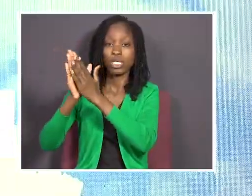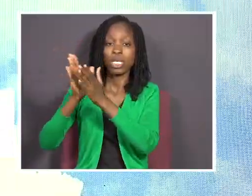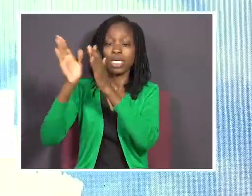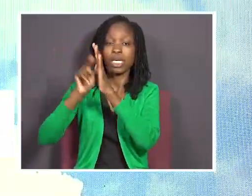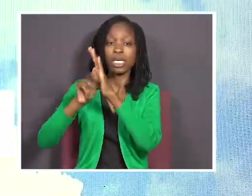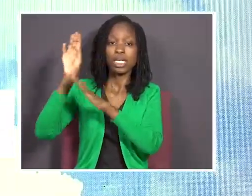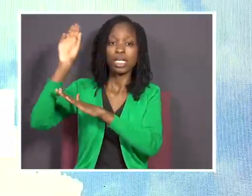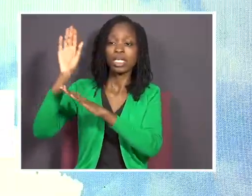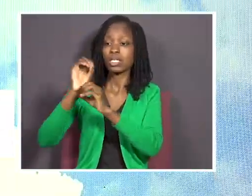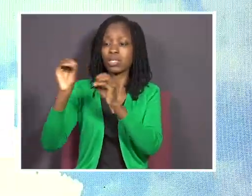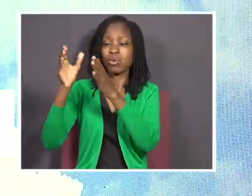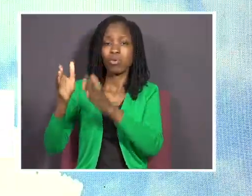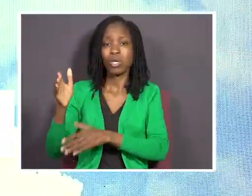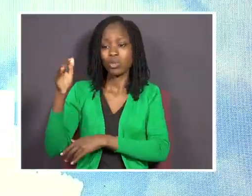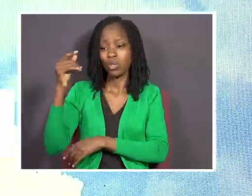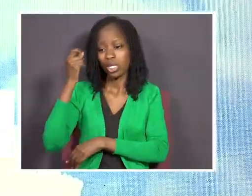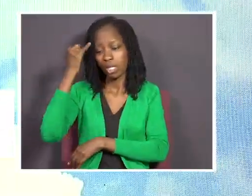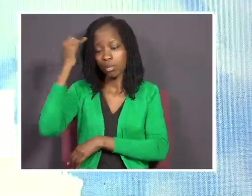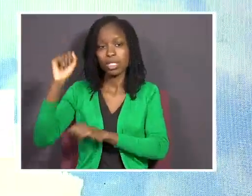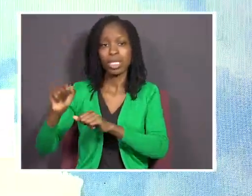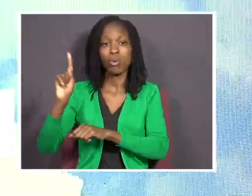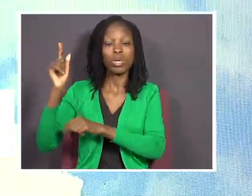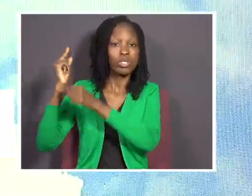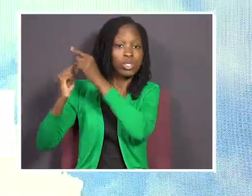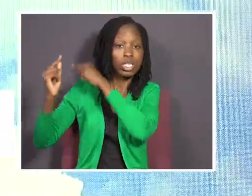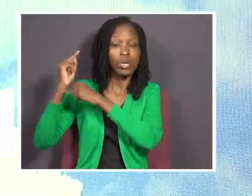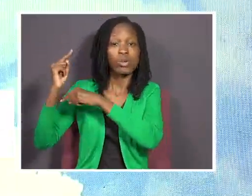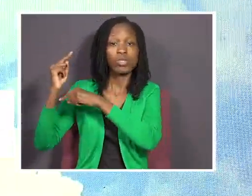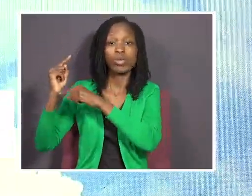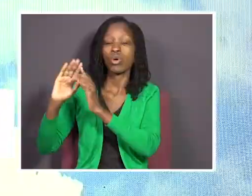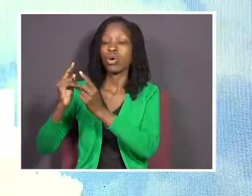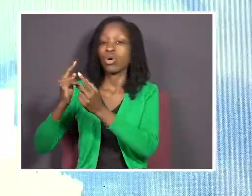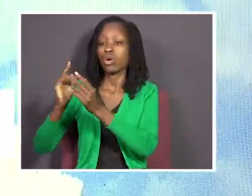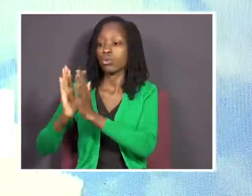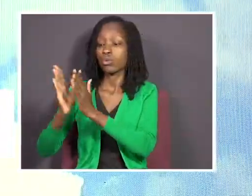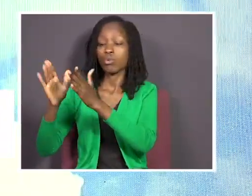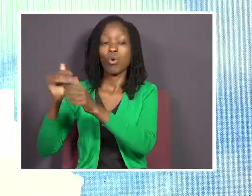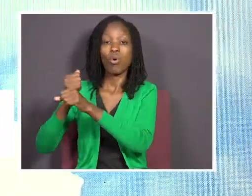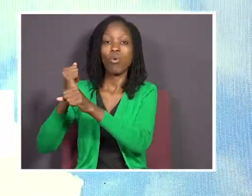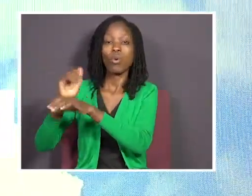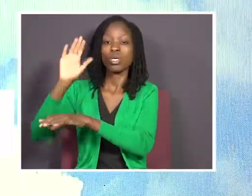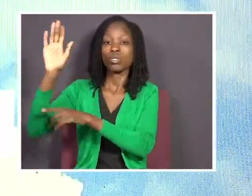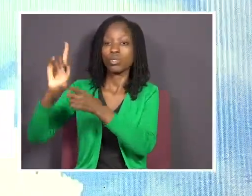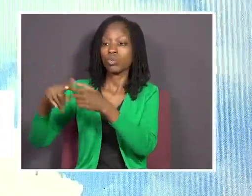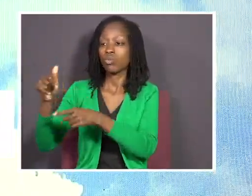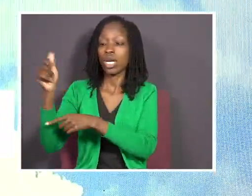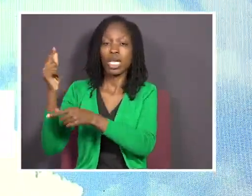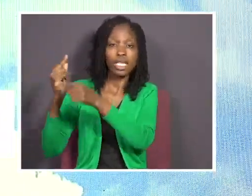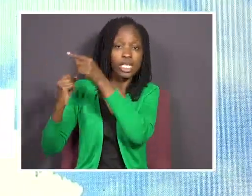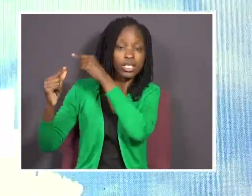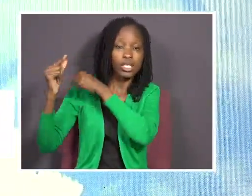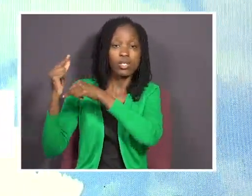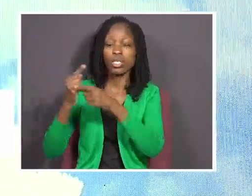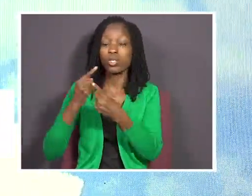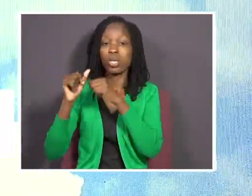greatness no one can fathom. One generation commends your works to another. They tell of your